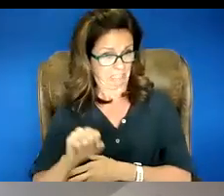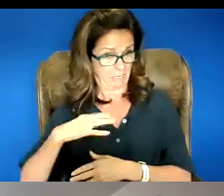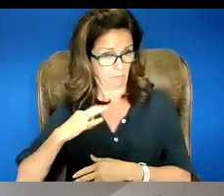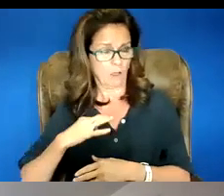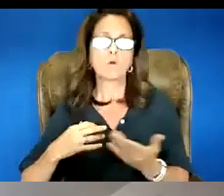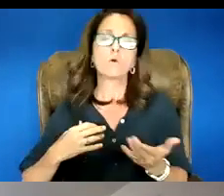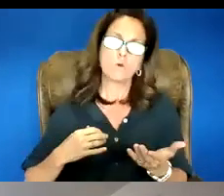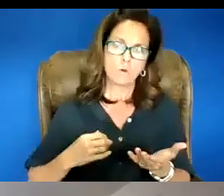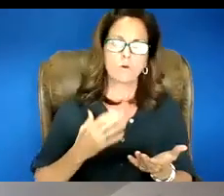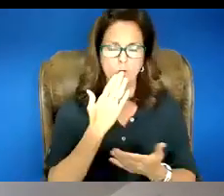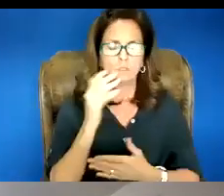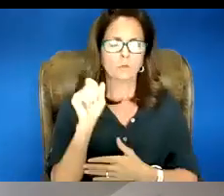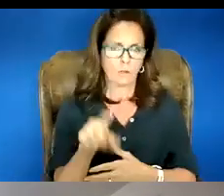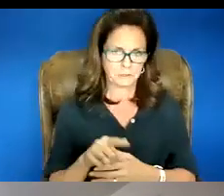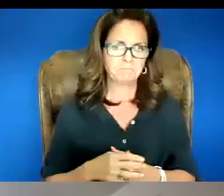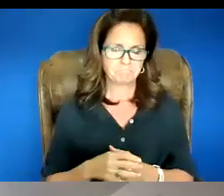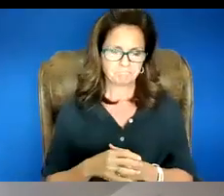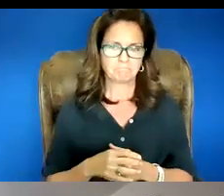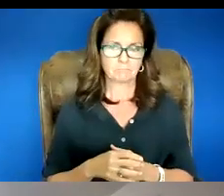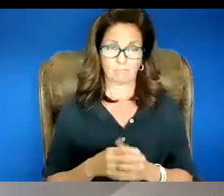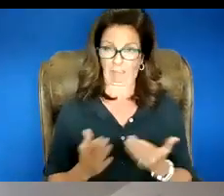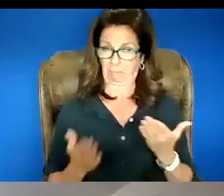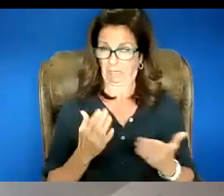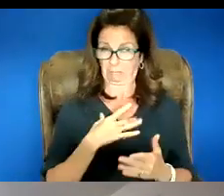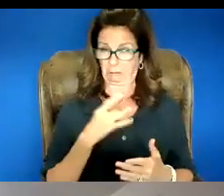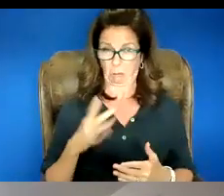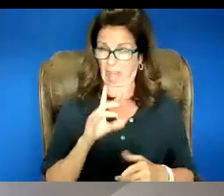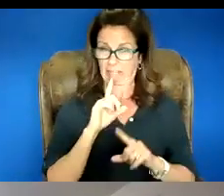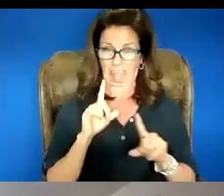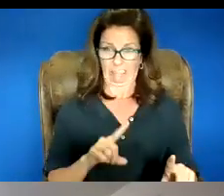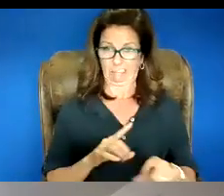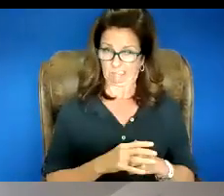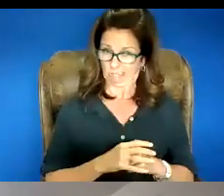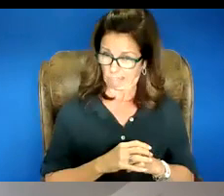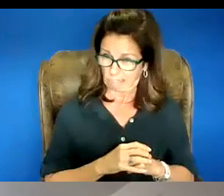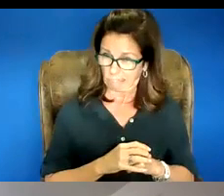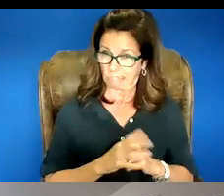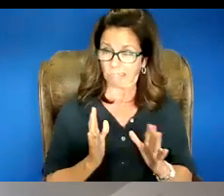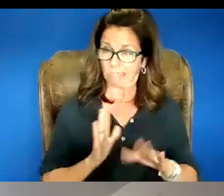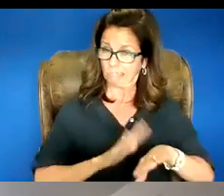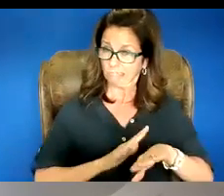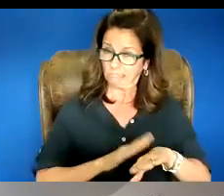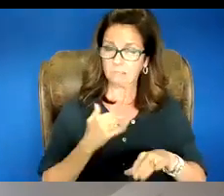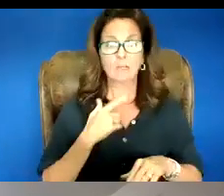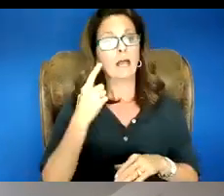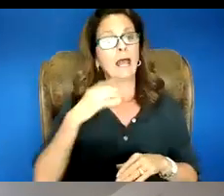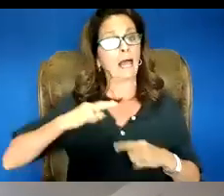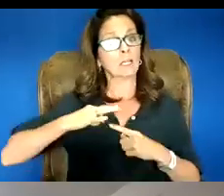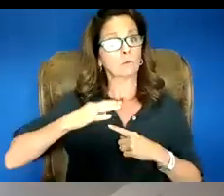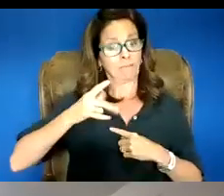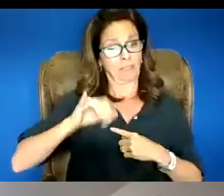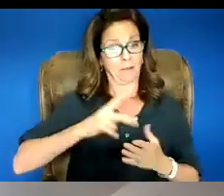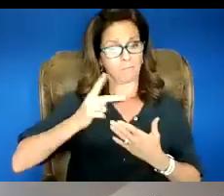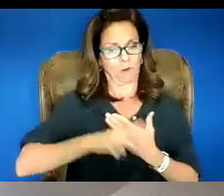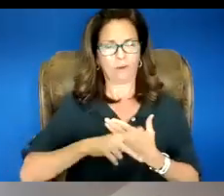question. You might not like the answer. So to be eligible for the program, you do have to be